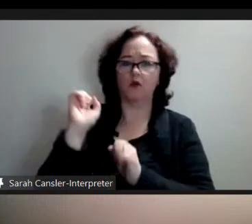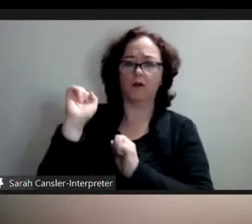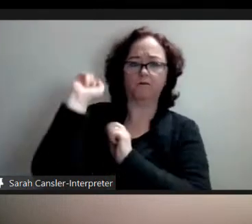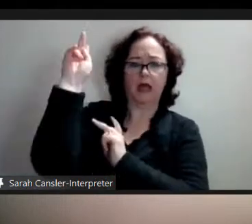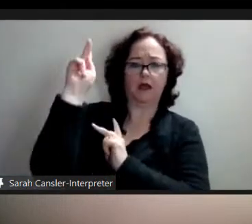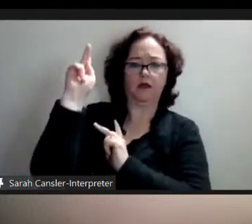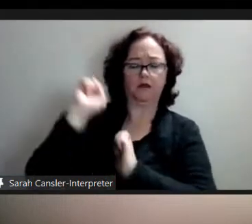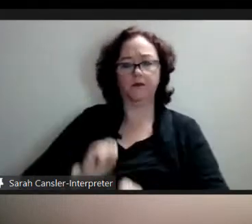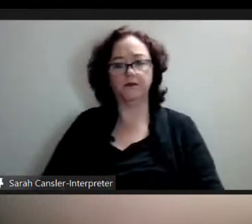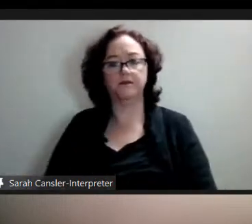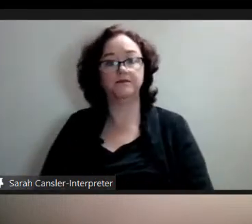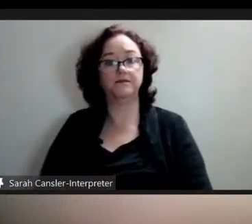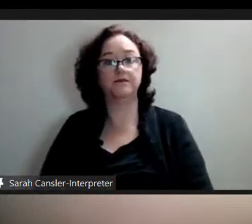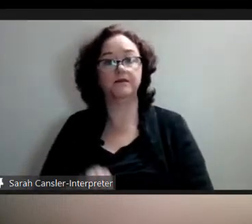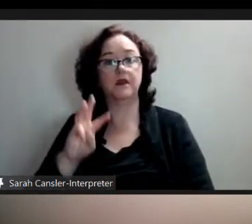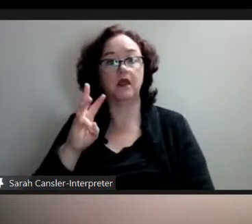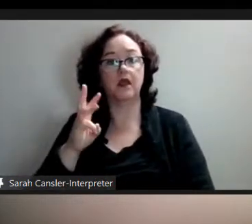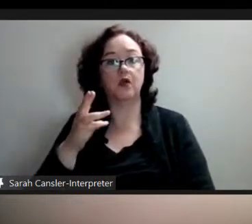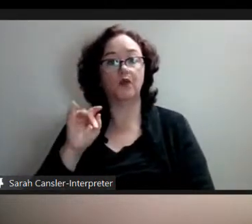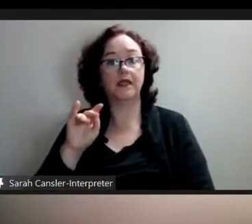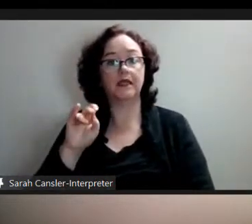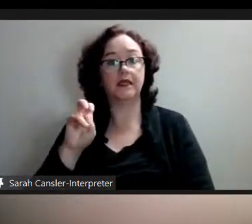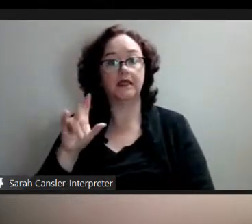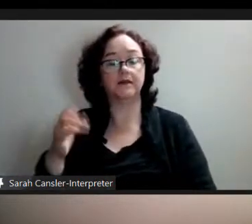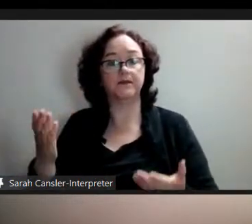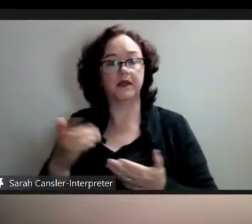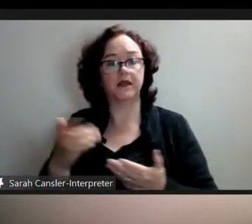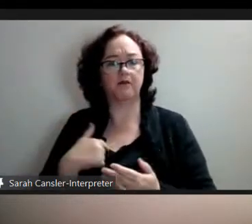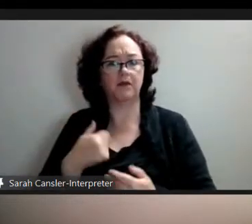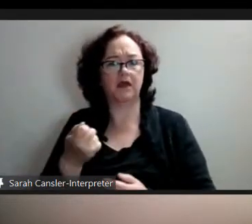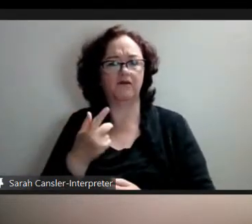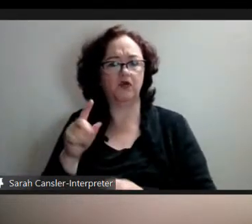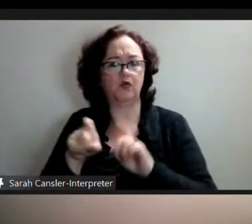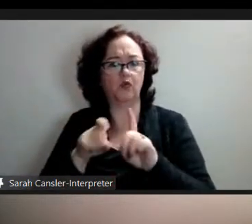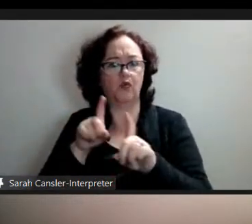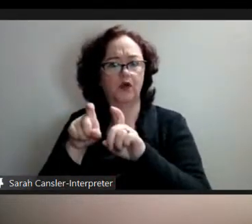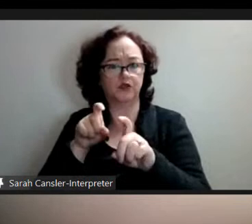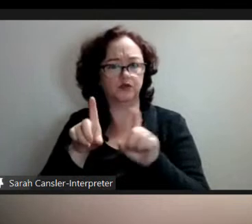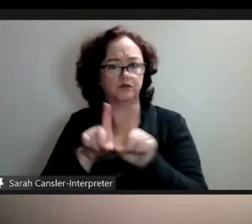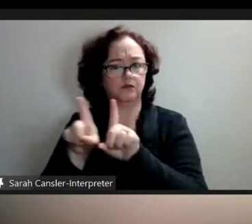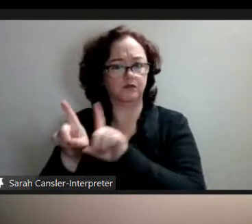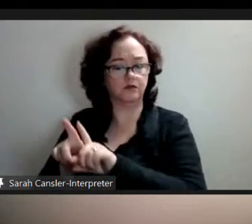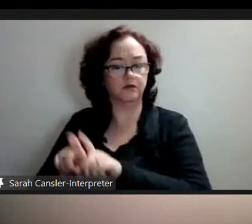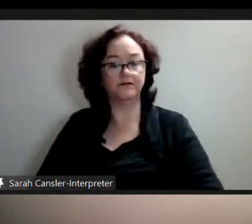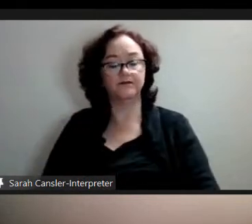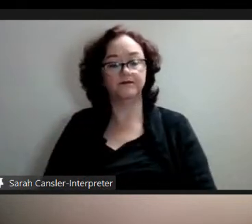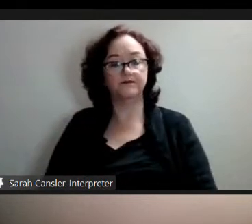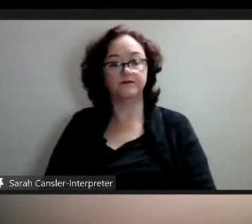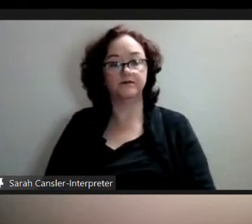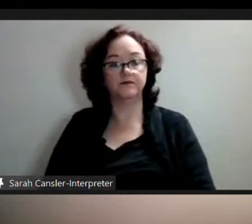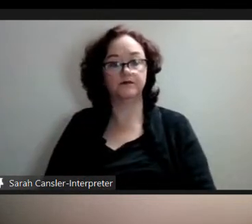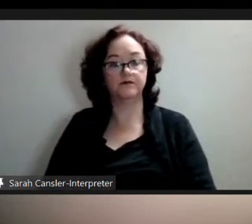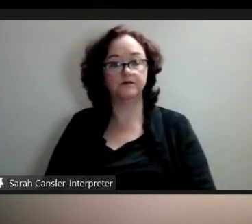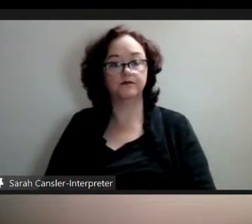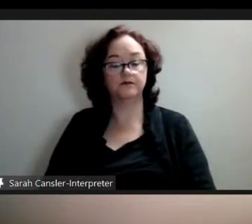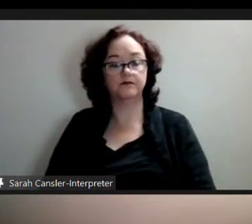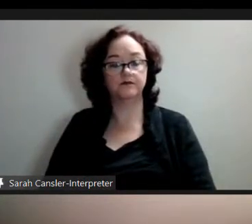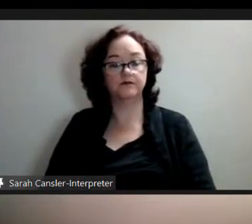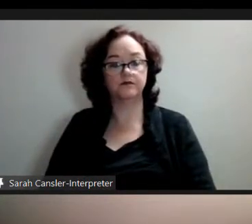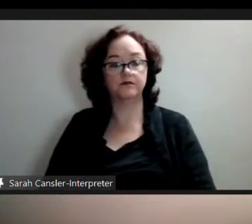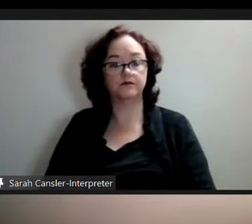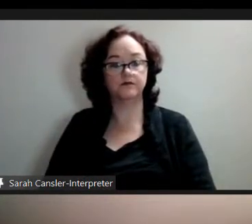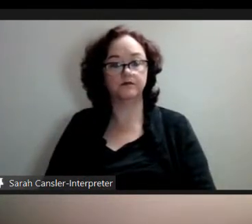This is Whitney. I have a couple of quick questions as well. And one actually has to